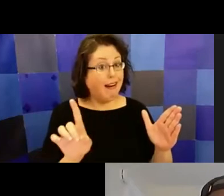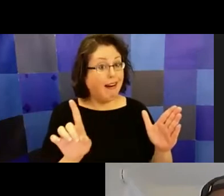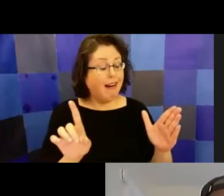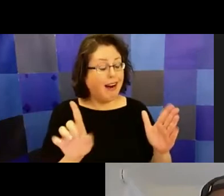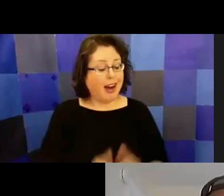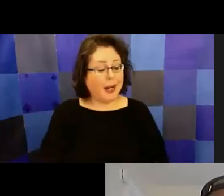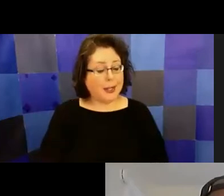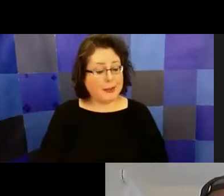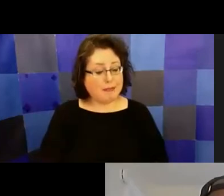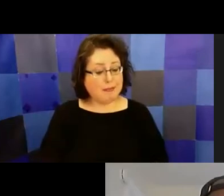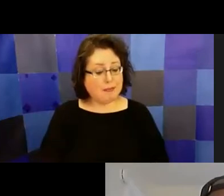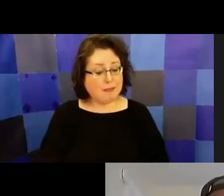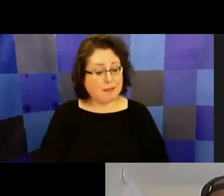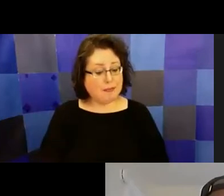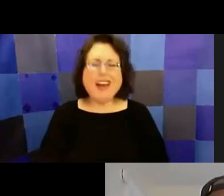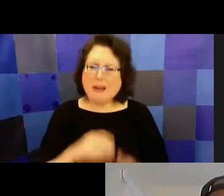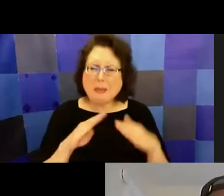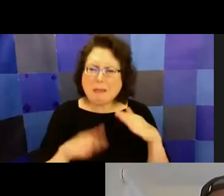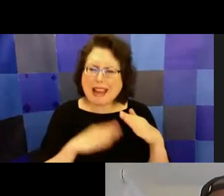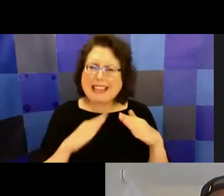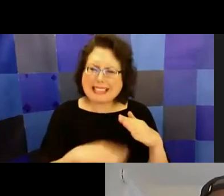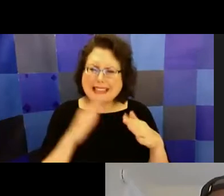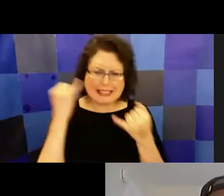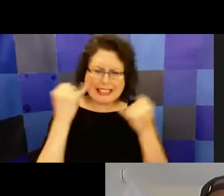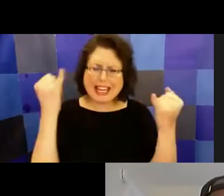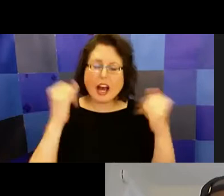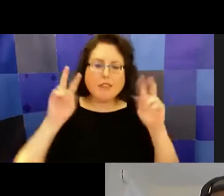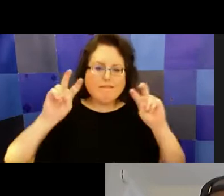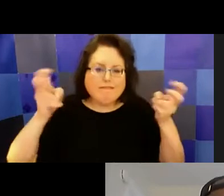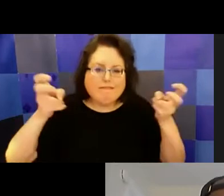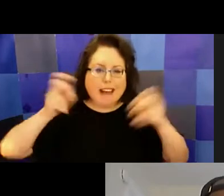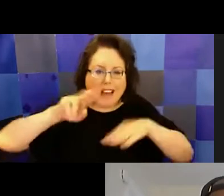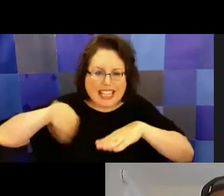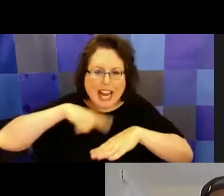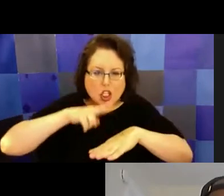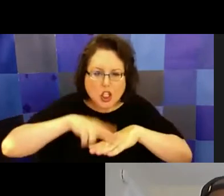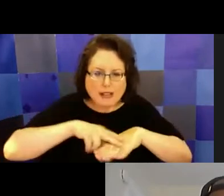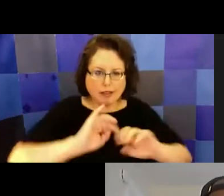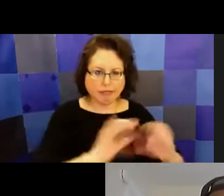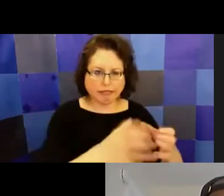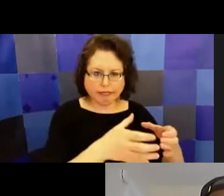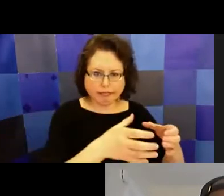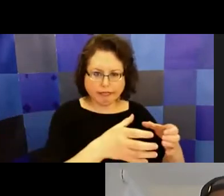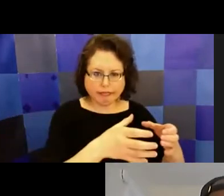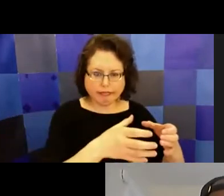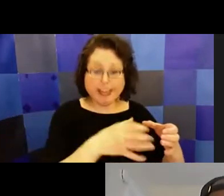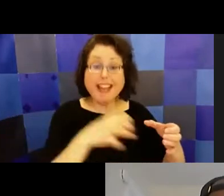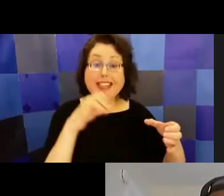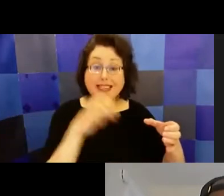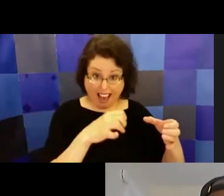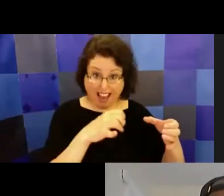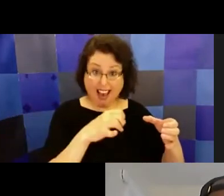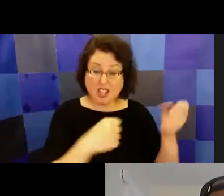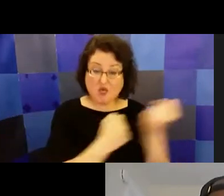you know, the basic premise of nationhood, right, involved